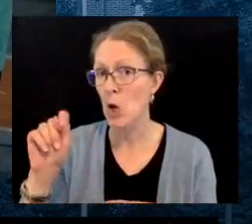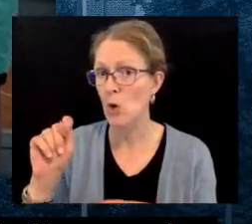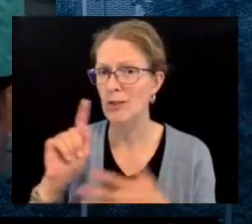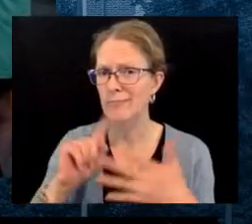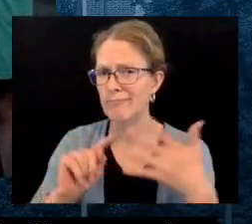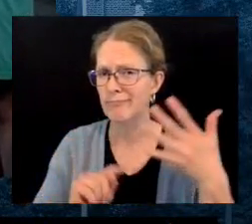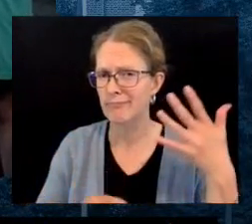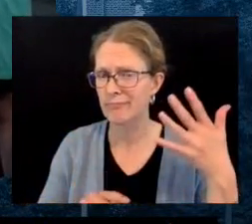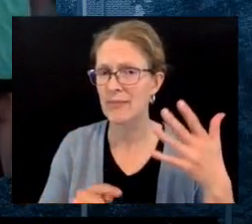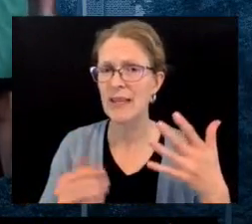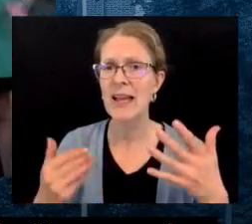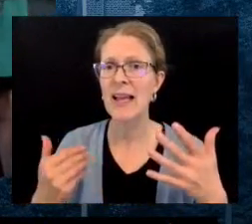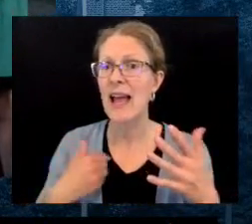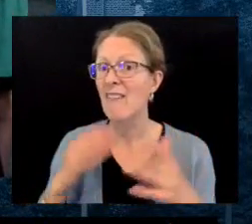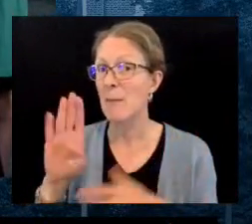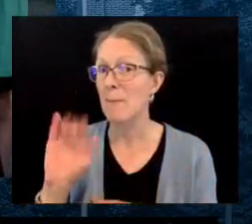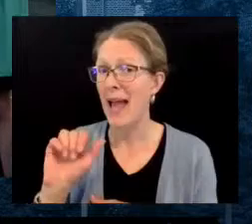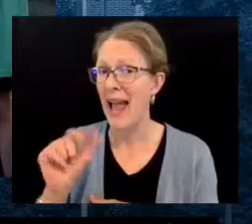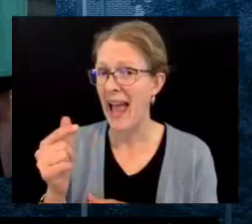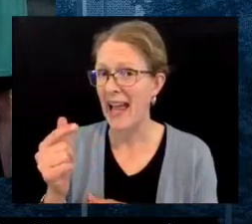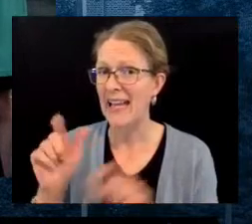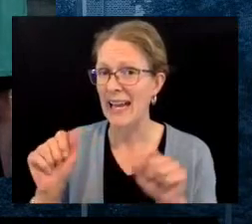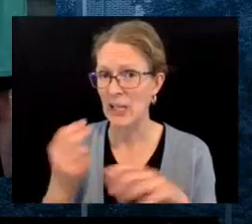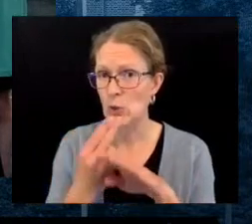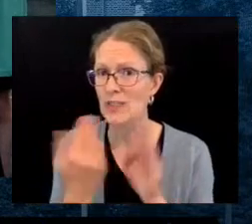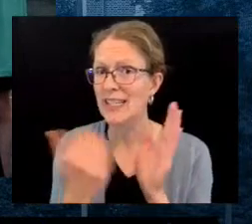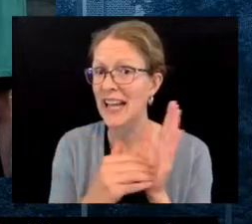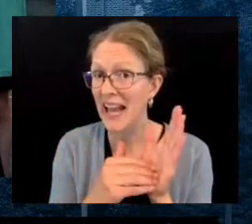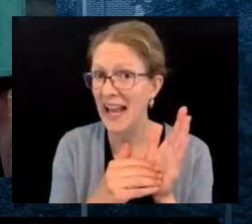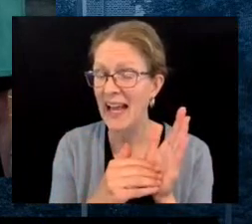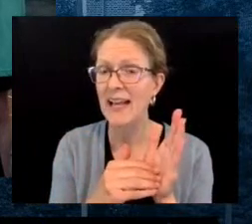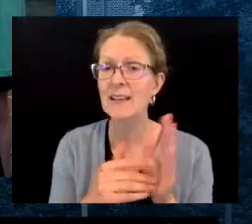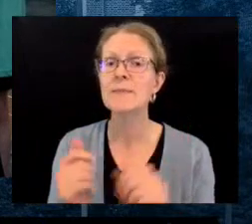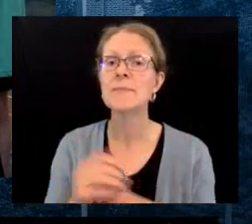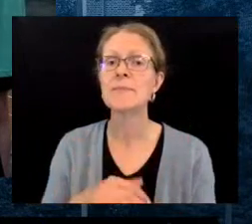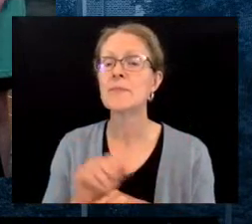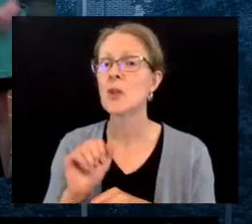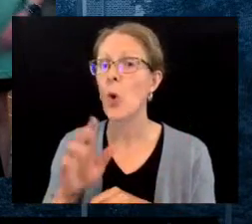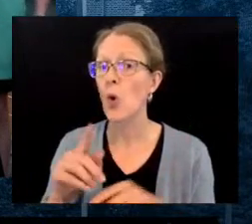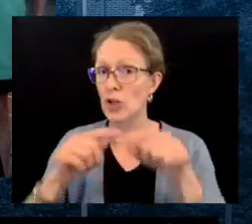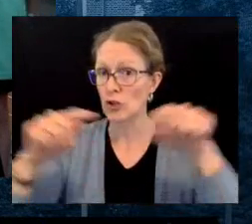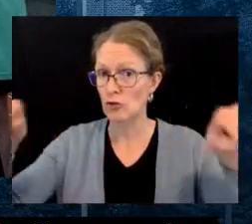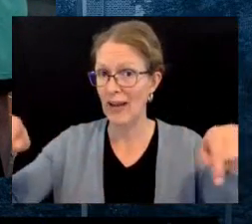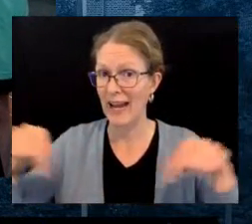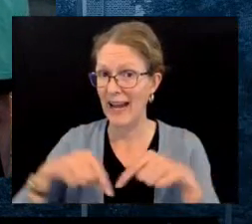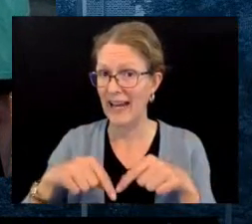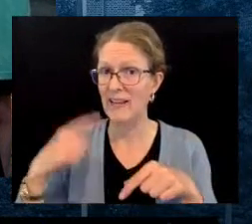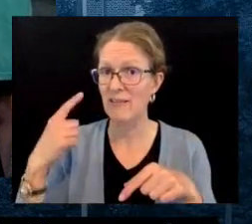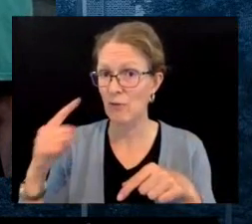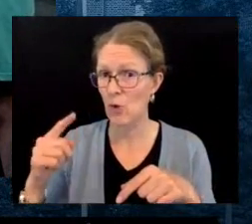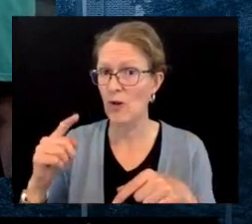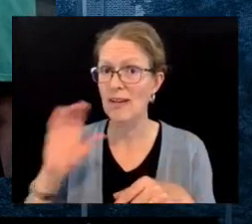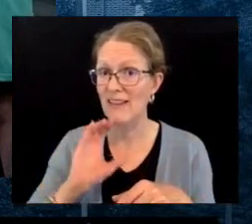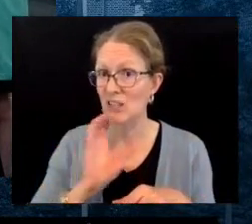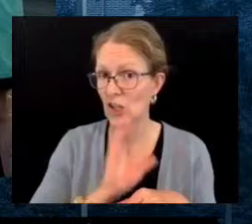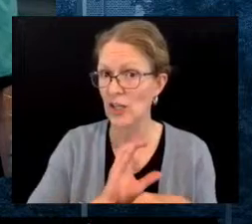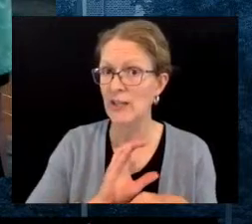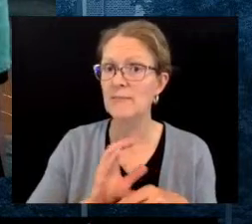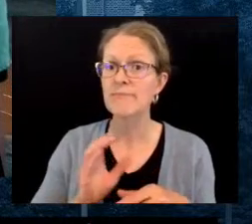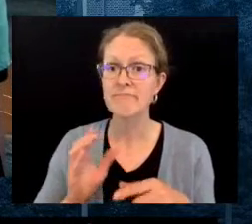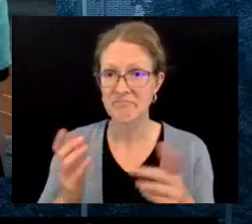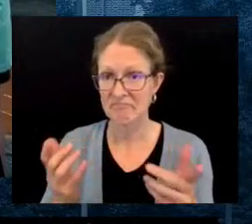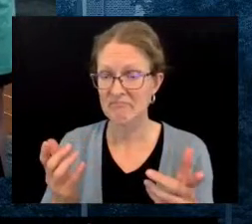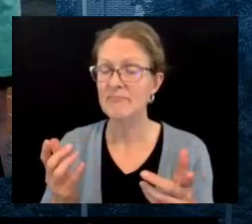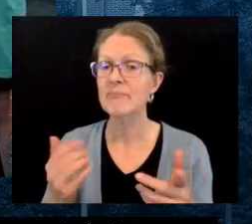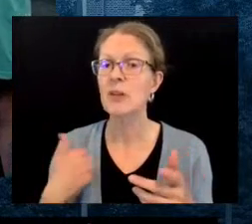did reusable bags, yes, and or reusable trays, but all recyclable goods. We